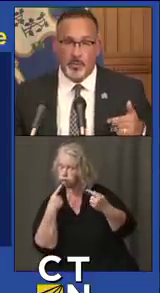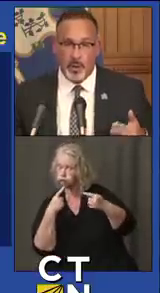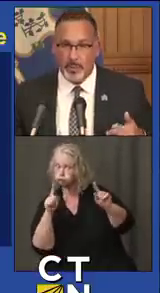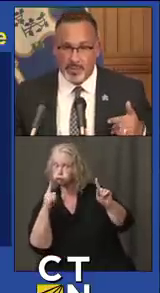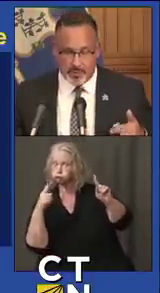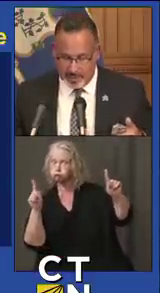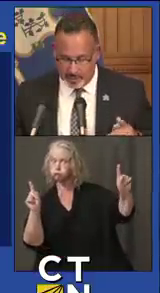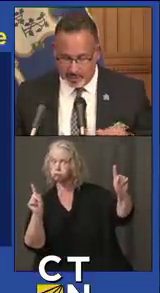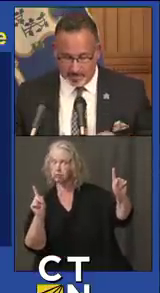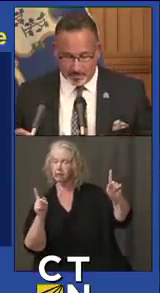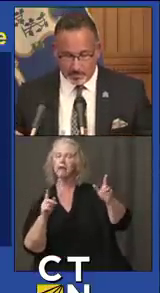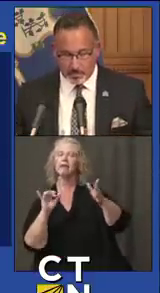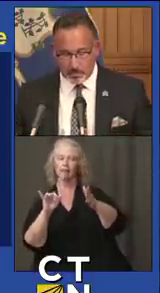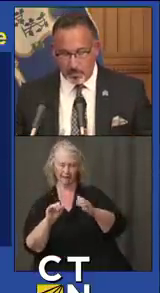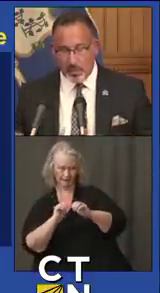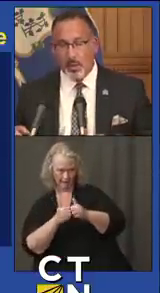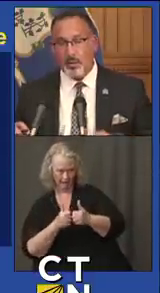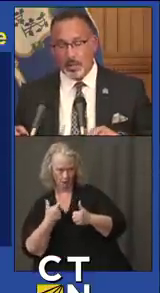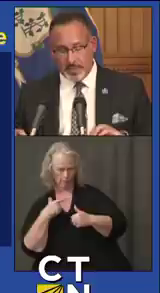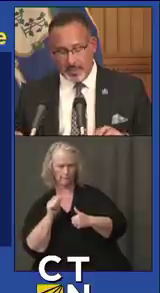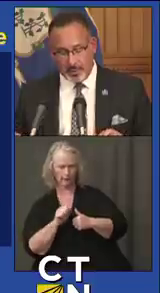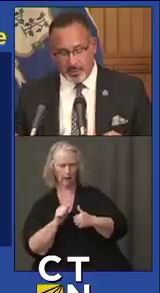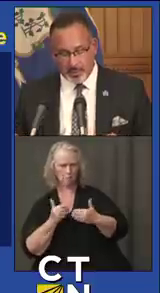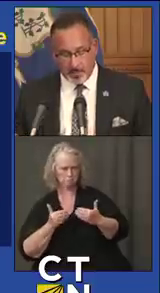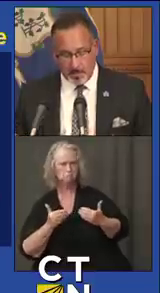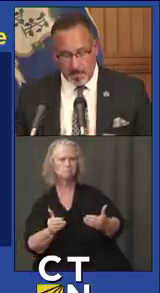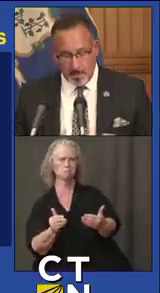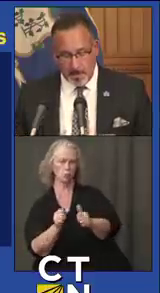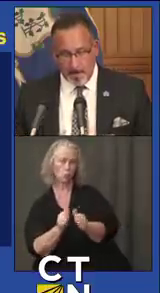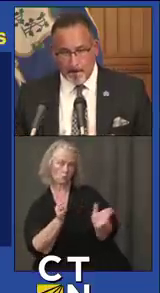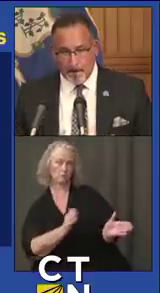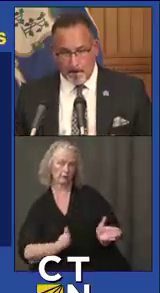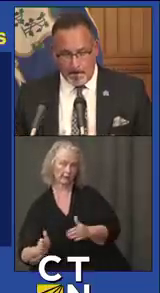fall reopening strategy. Next slide, please.